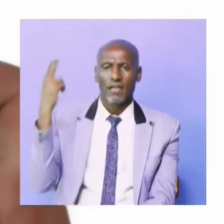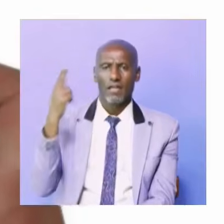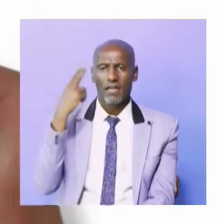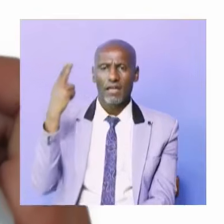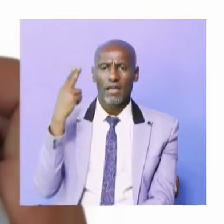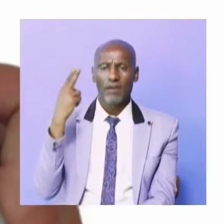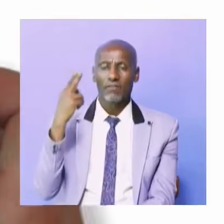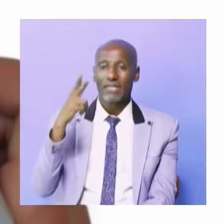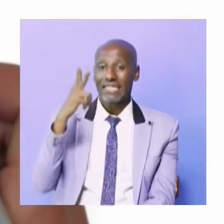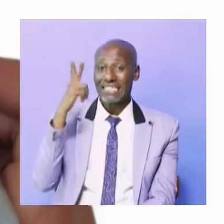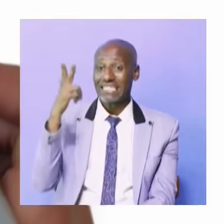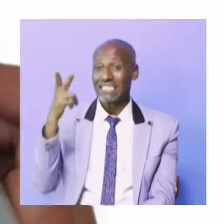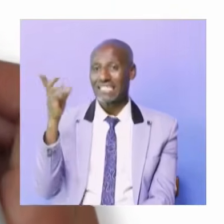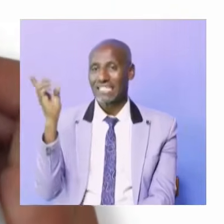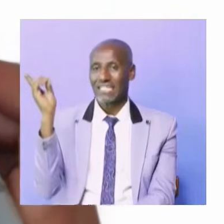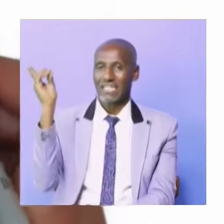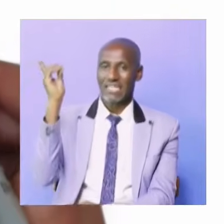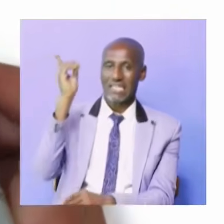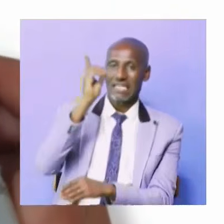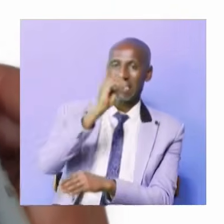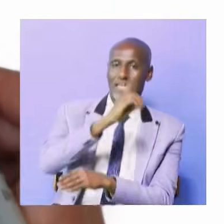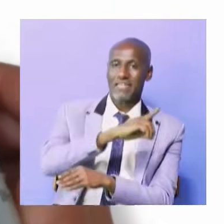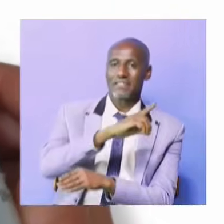3 days.